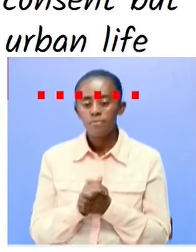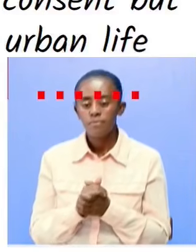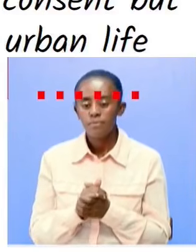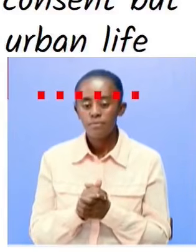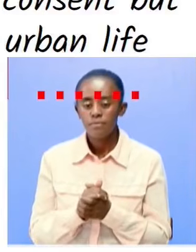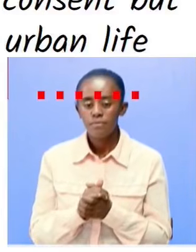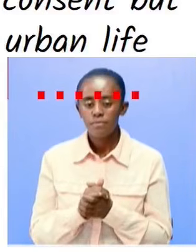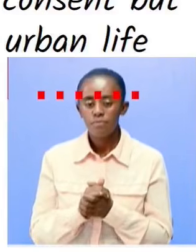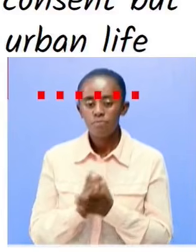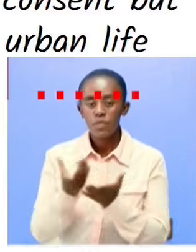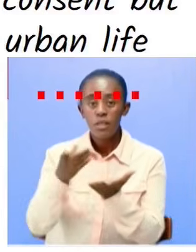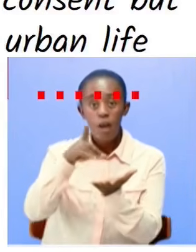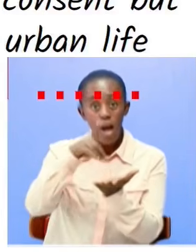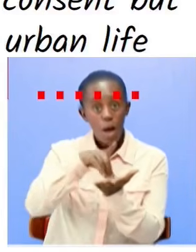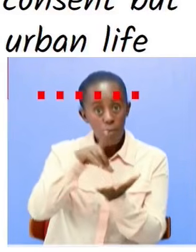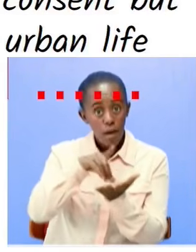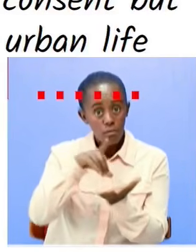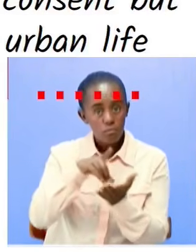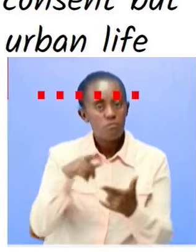urban life.